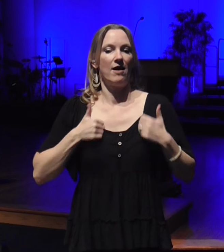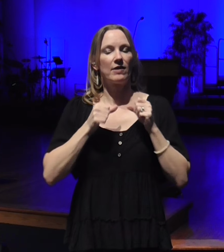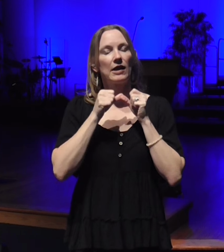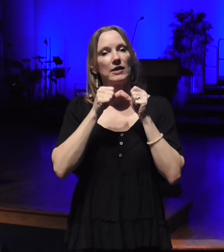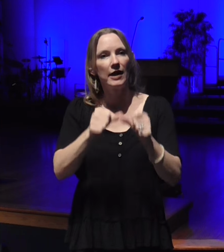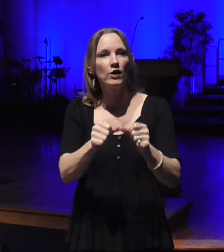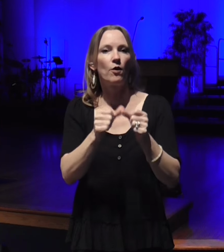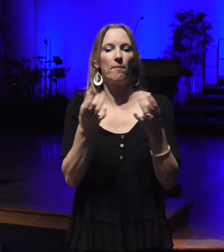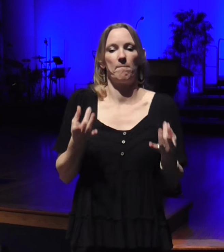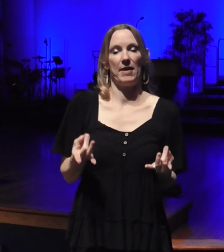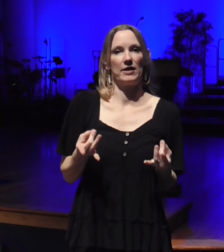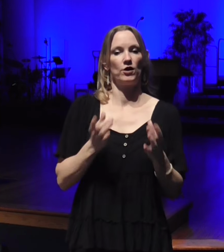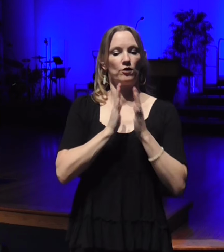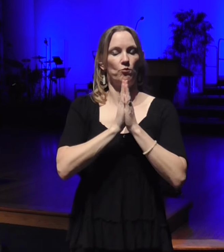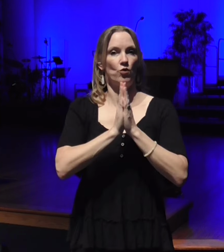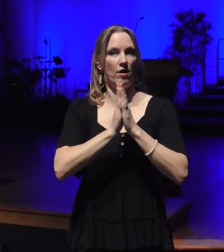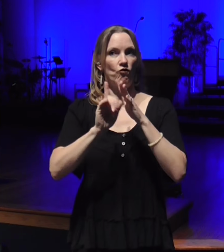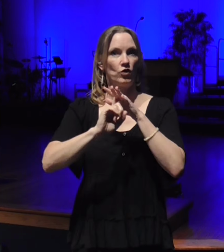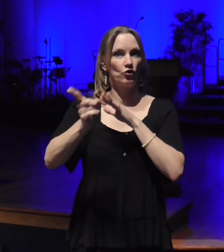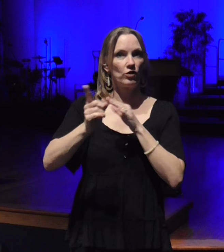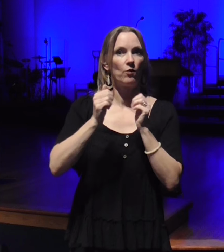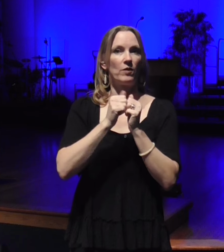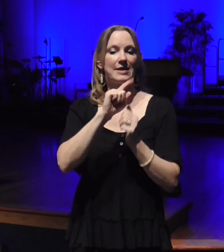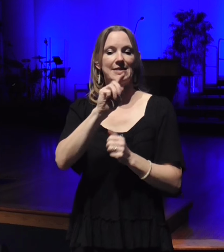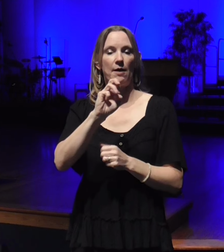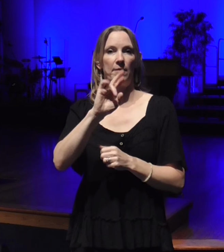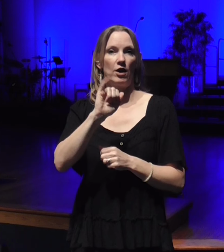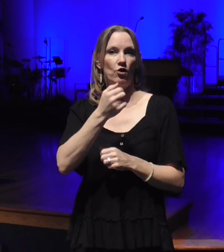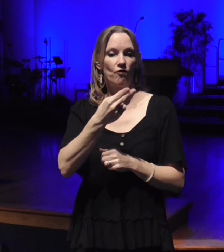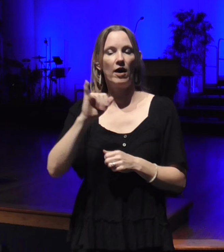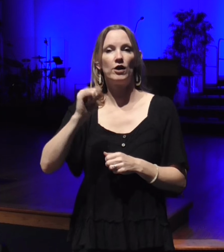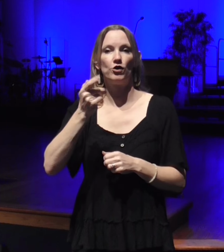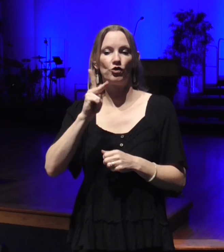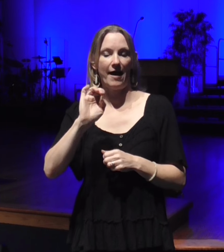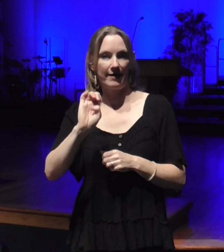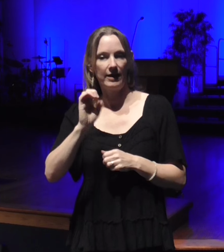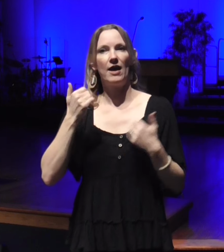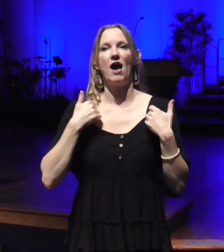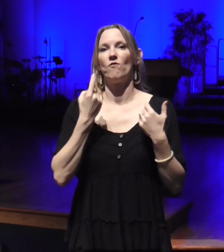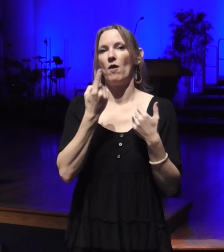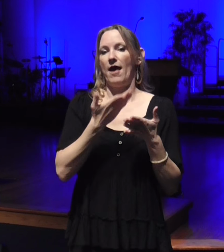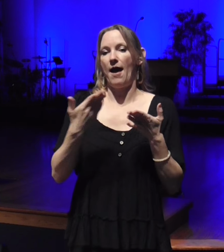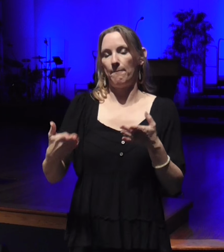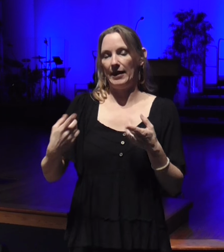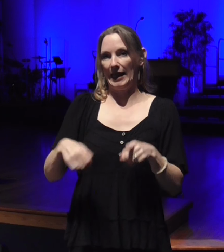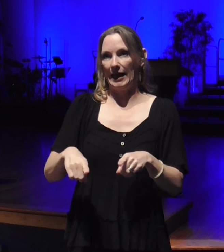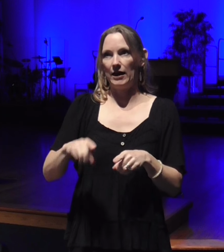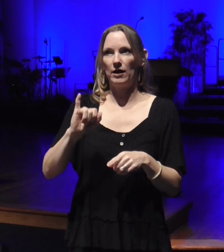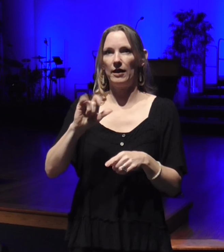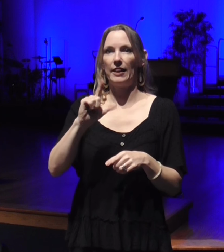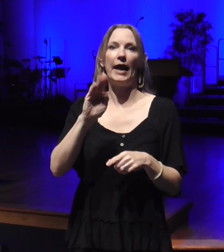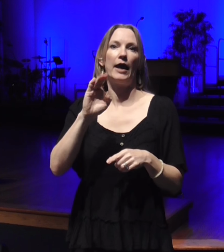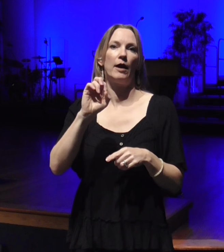continue the meditation and prayer retreats with Zamira and Jackie, and we have one coming up Labor Day